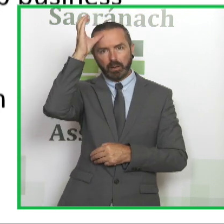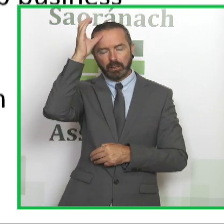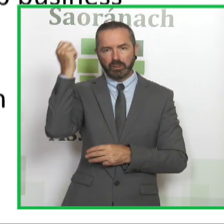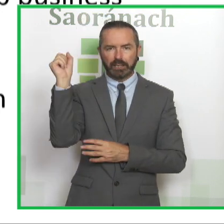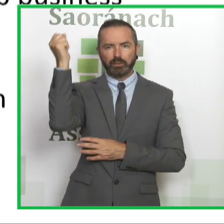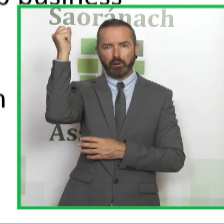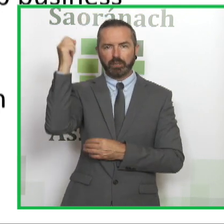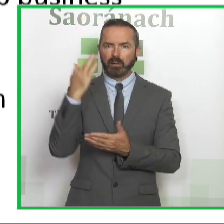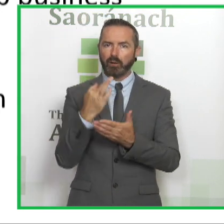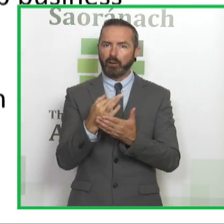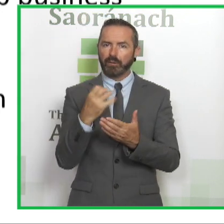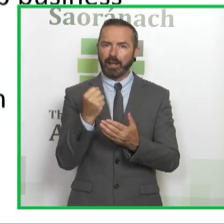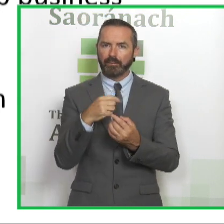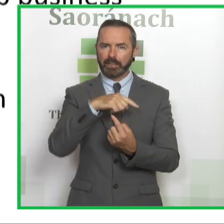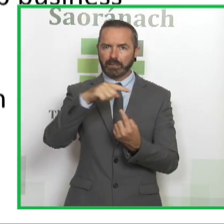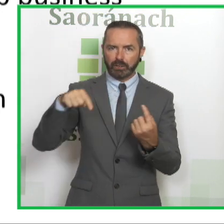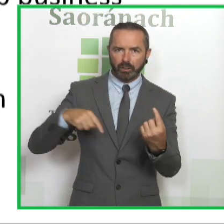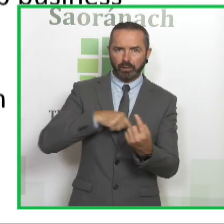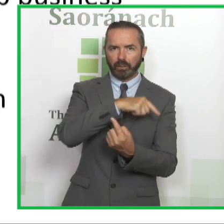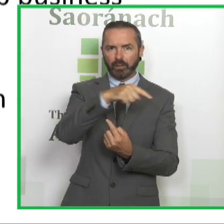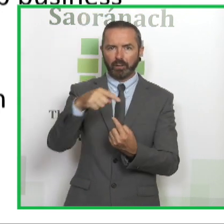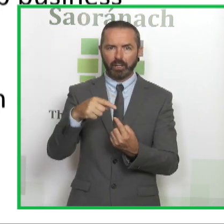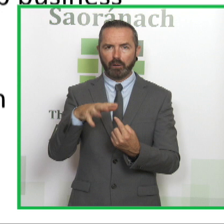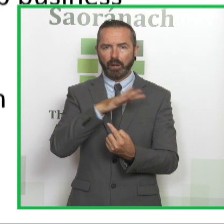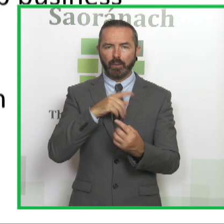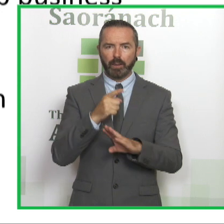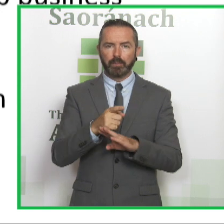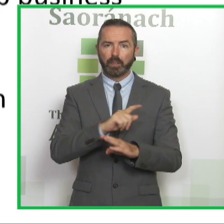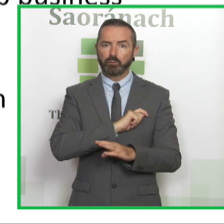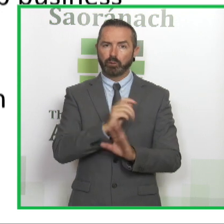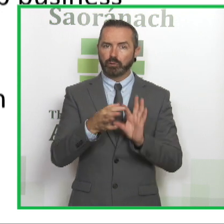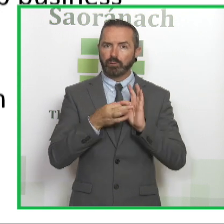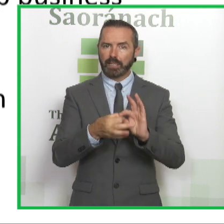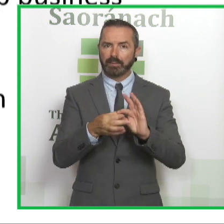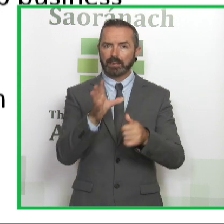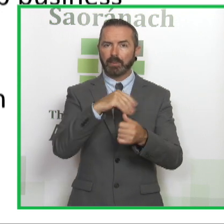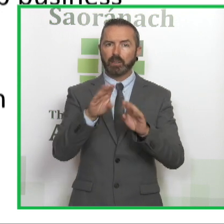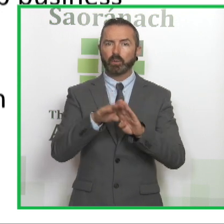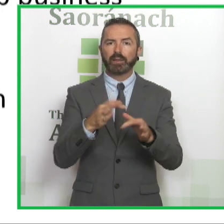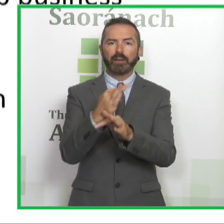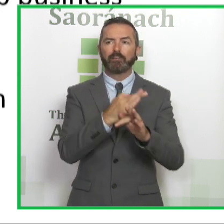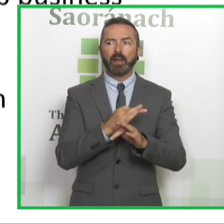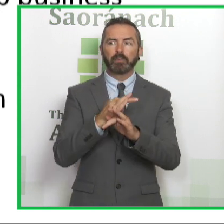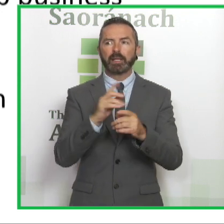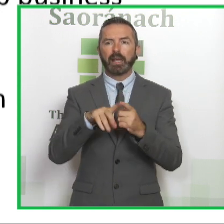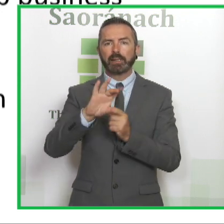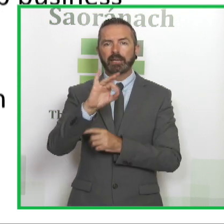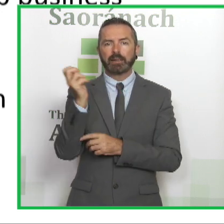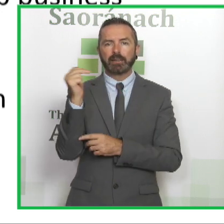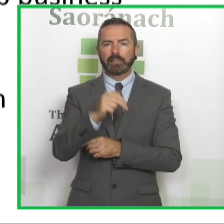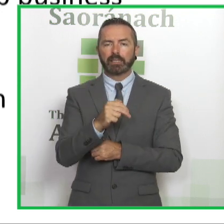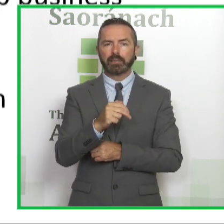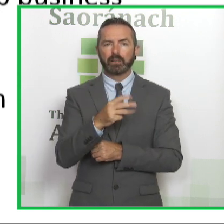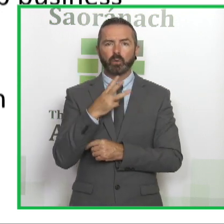seniority, there's often an inner circle. Trust relationships, particularly where as a family and kinship core to crime networks,